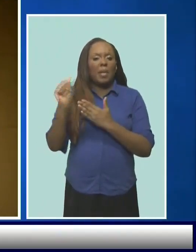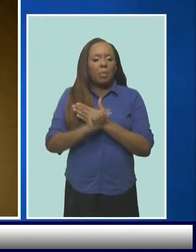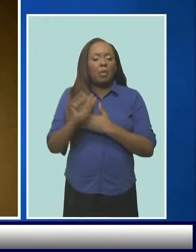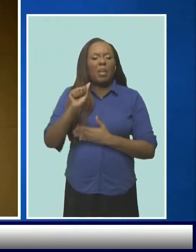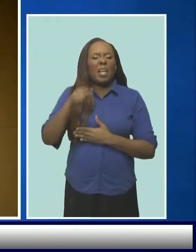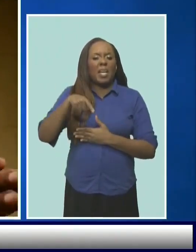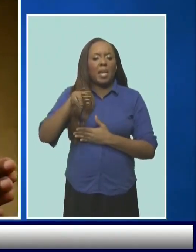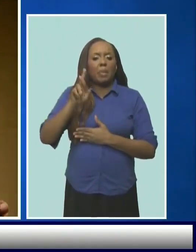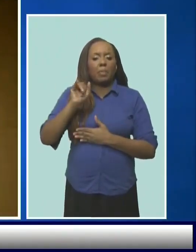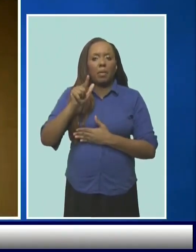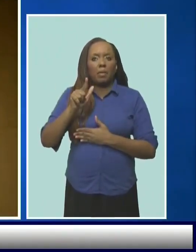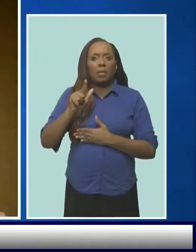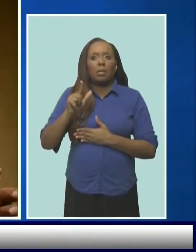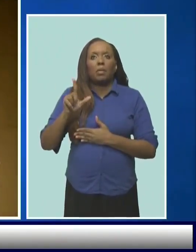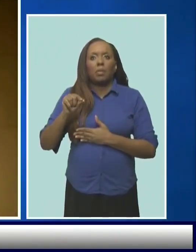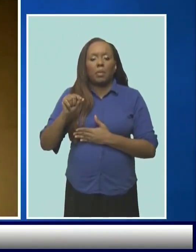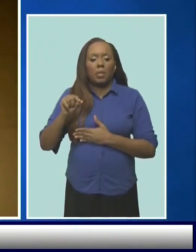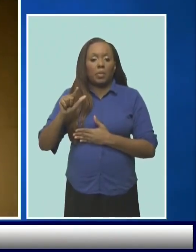be able to change your